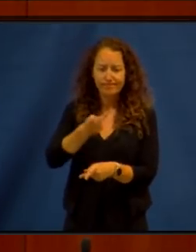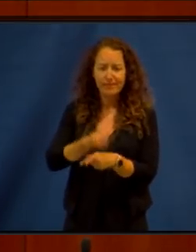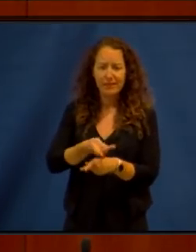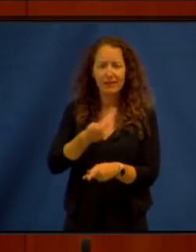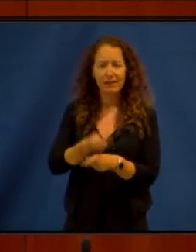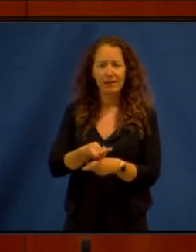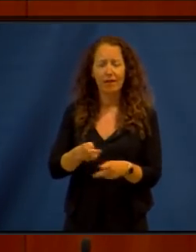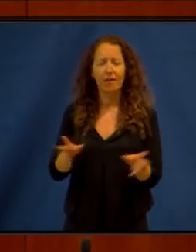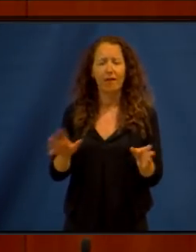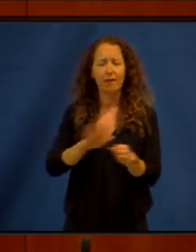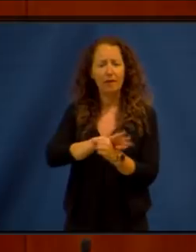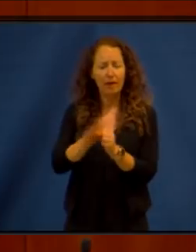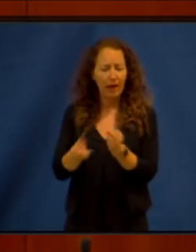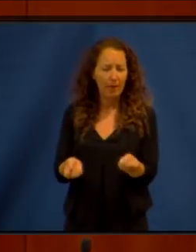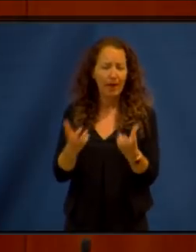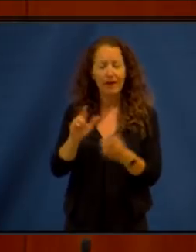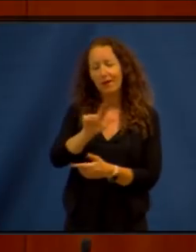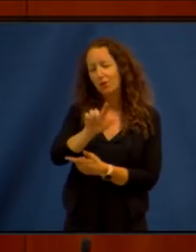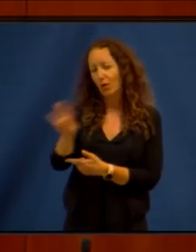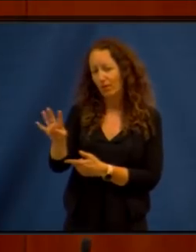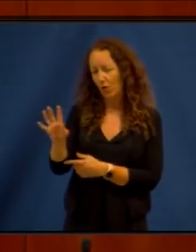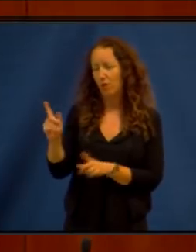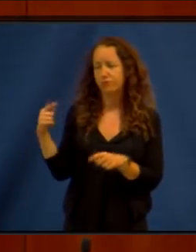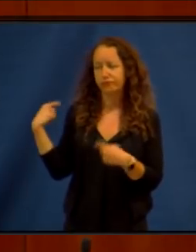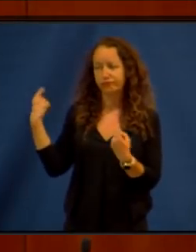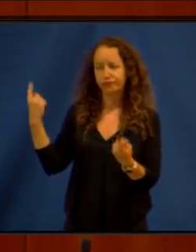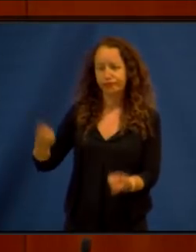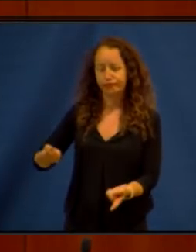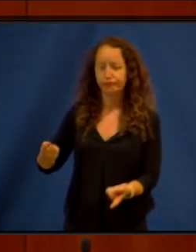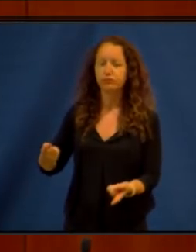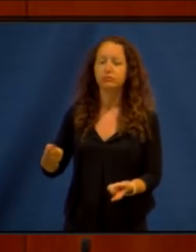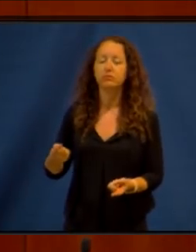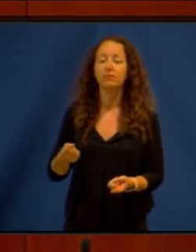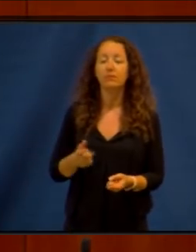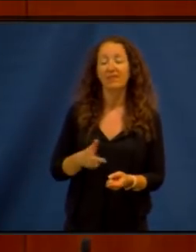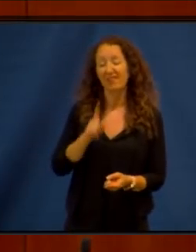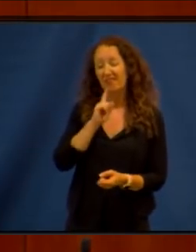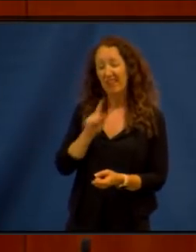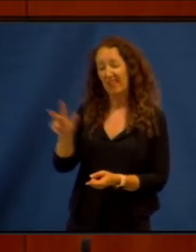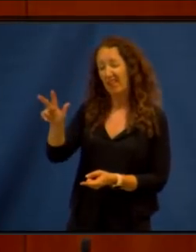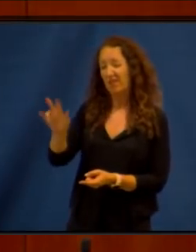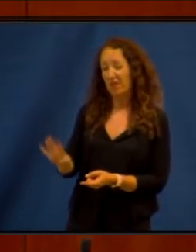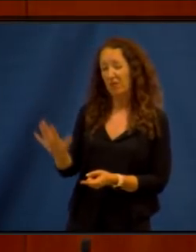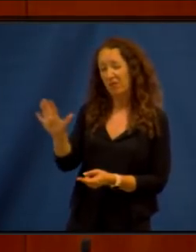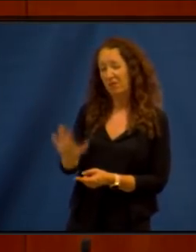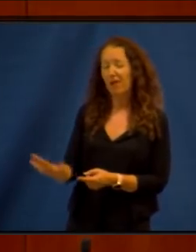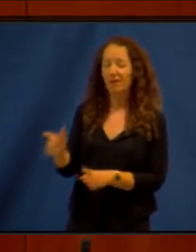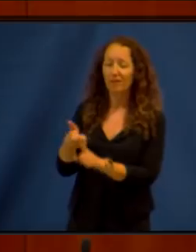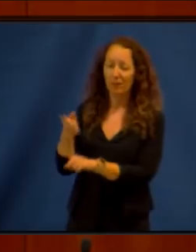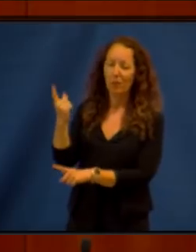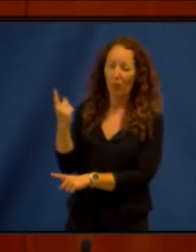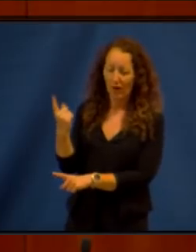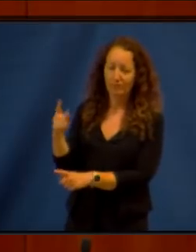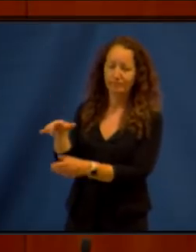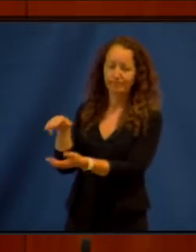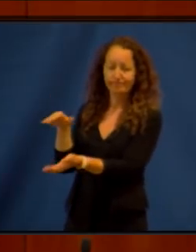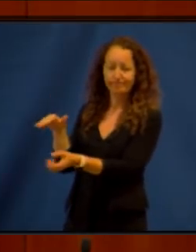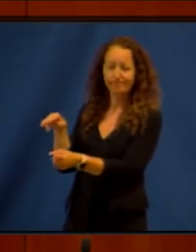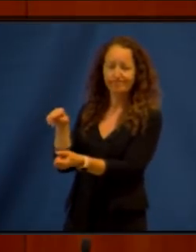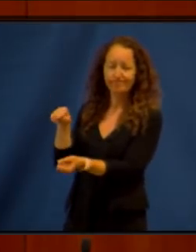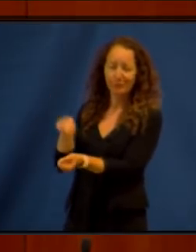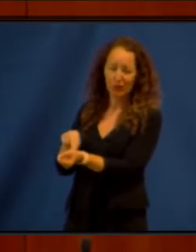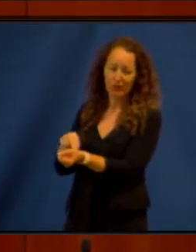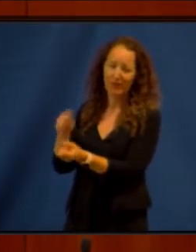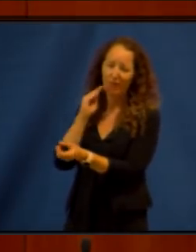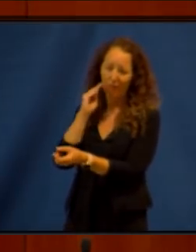24 COVID patients. And again, about three quarters of those came from a local nursing home. Vents, we have